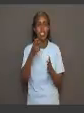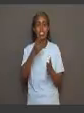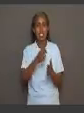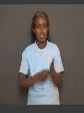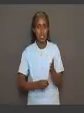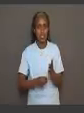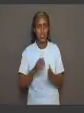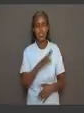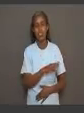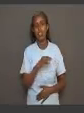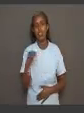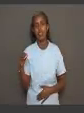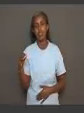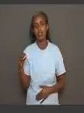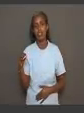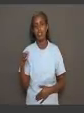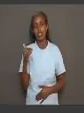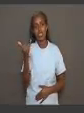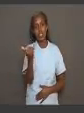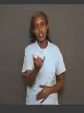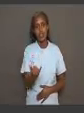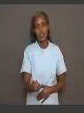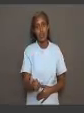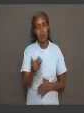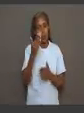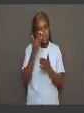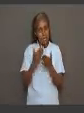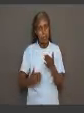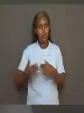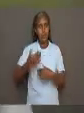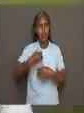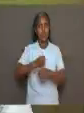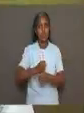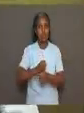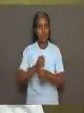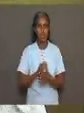results and draw some conclusions.